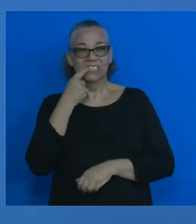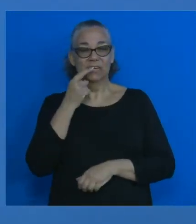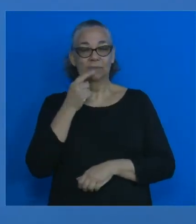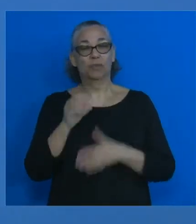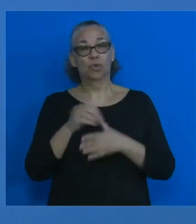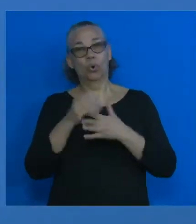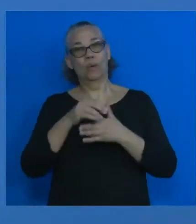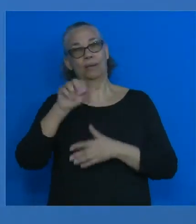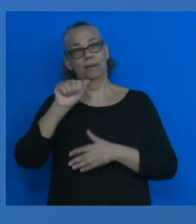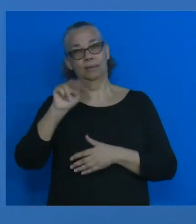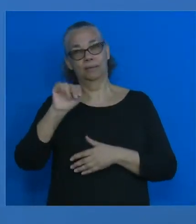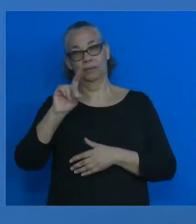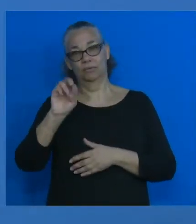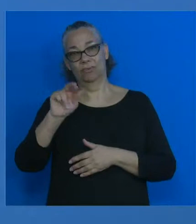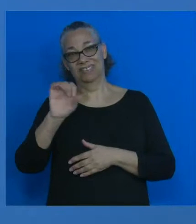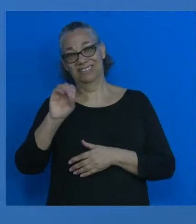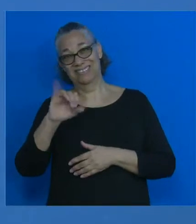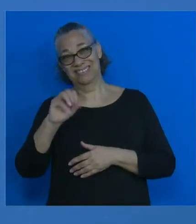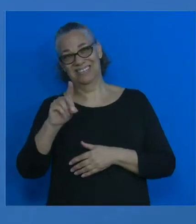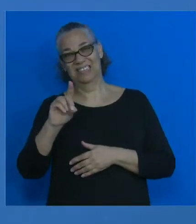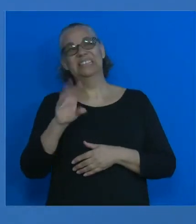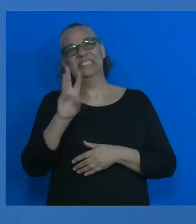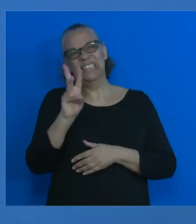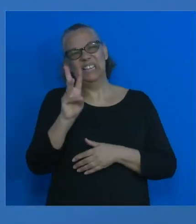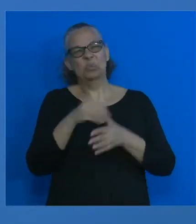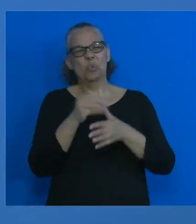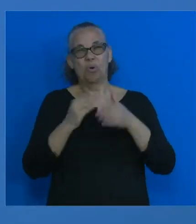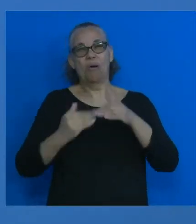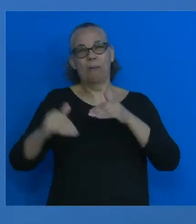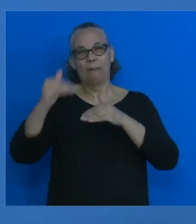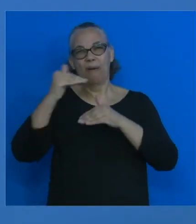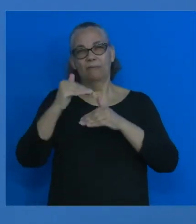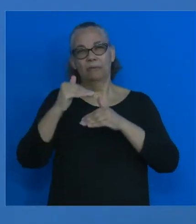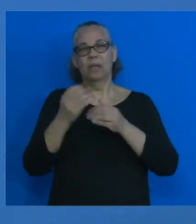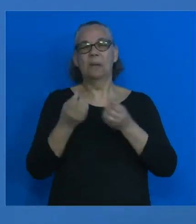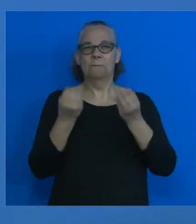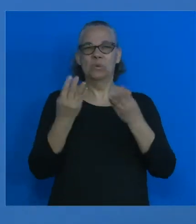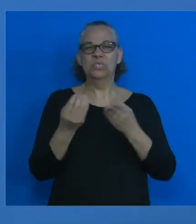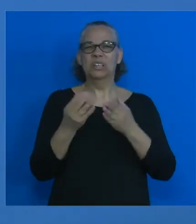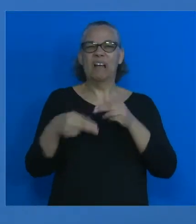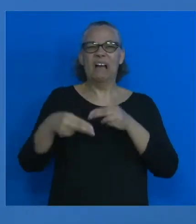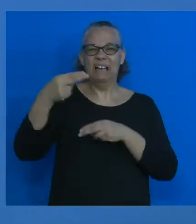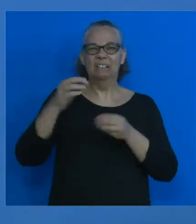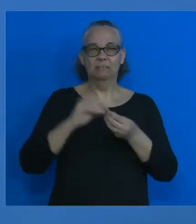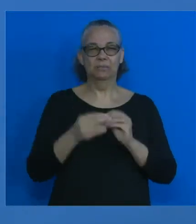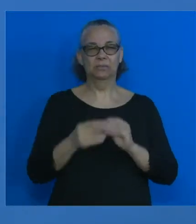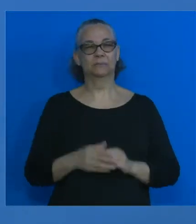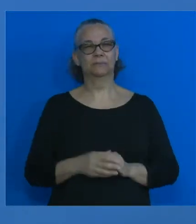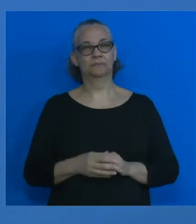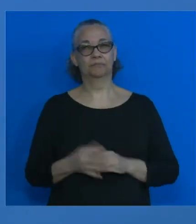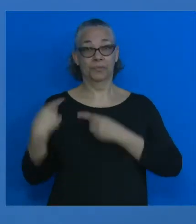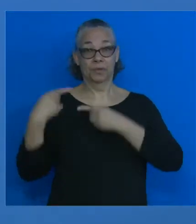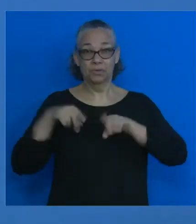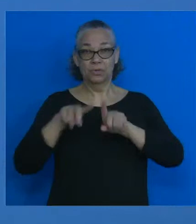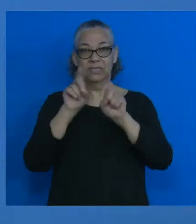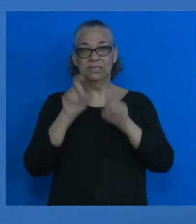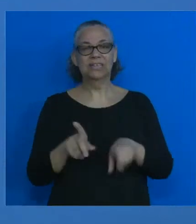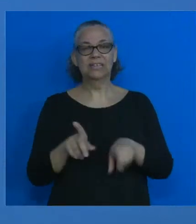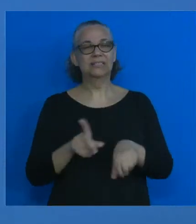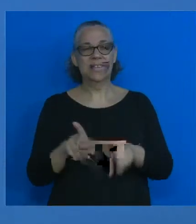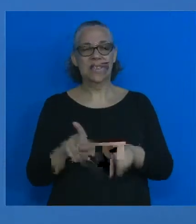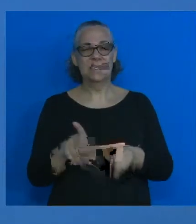above. And most phones nowadays have a little bit higher than that. They have Android 10. During this testing period, we welcome